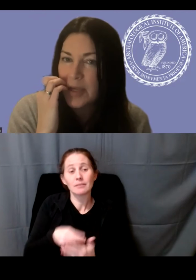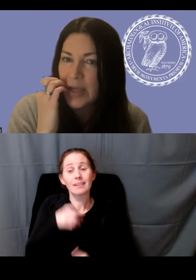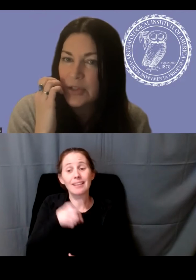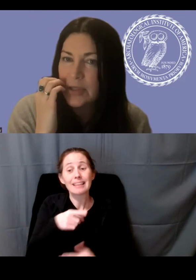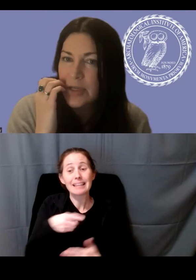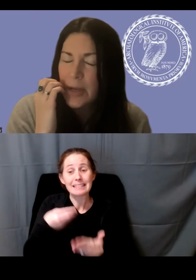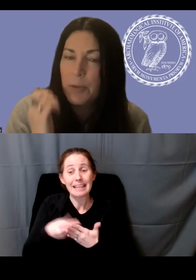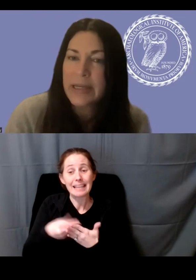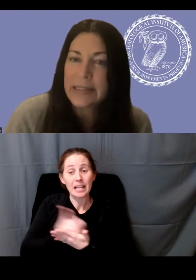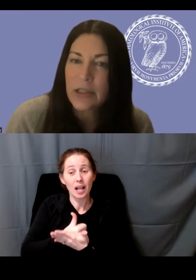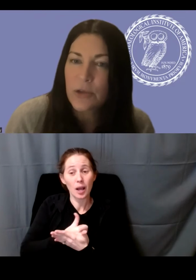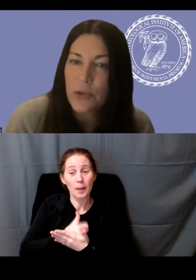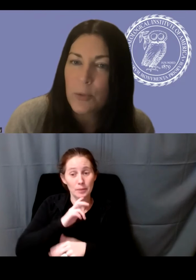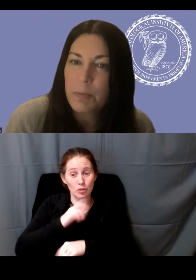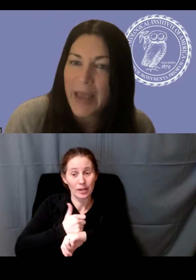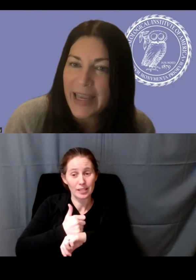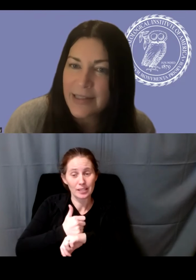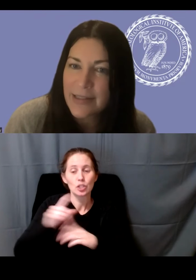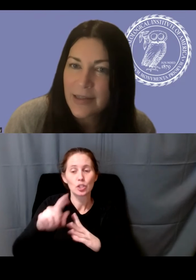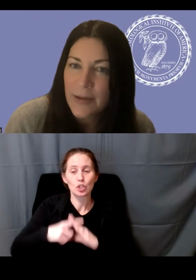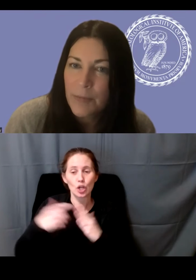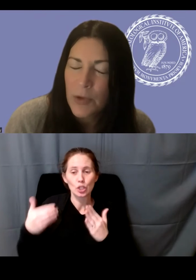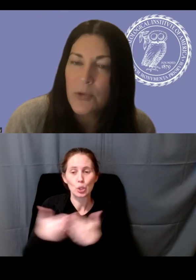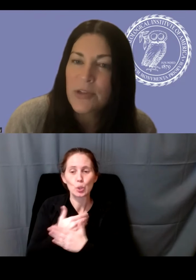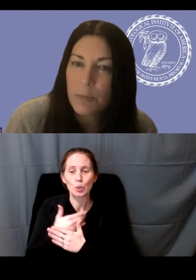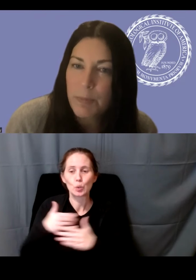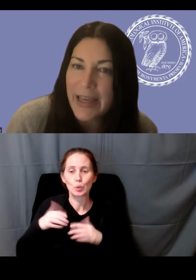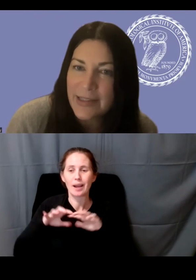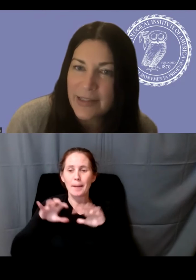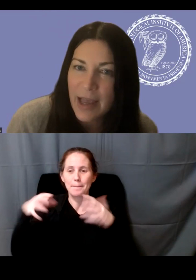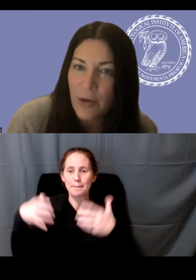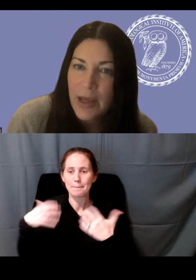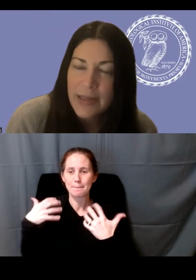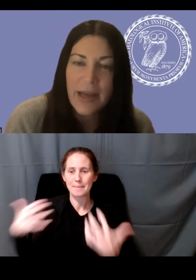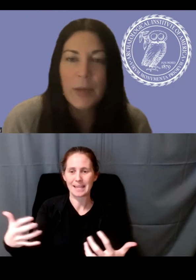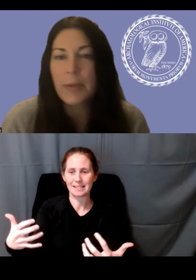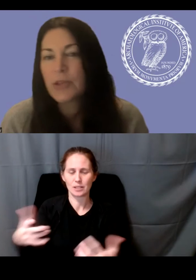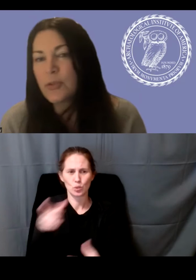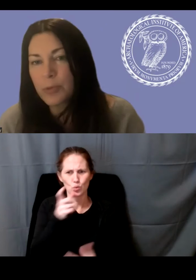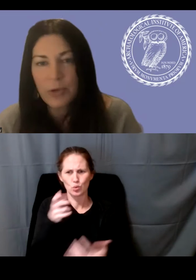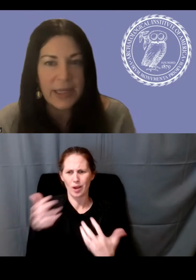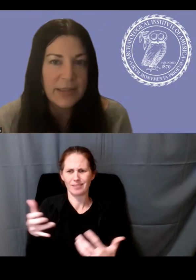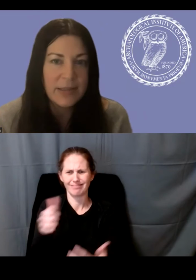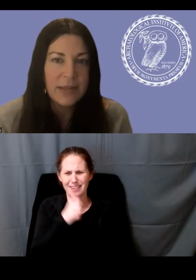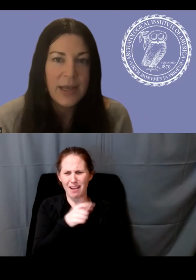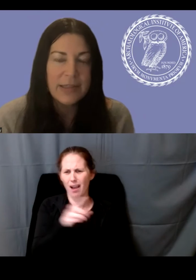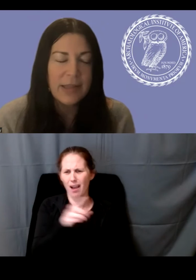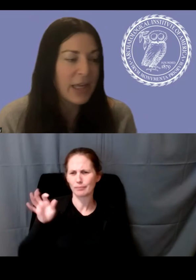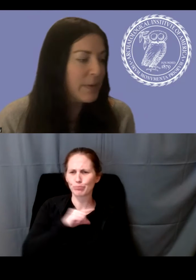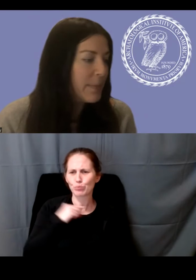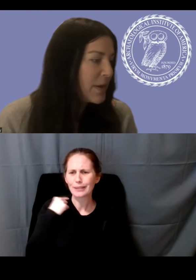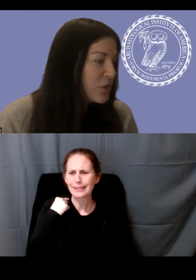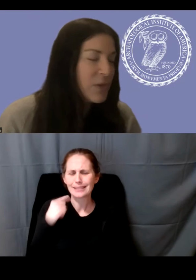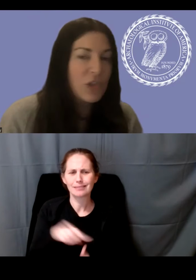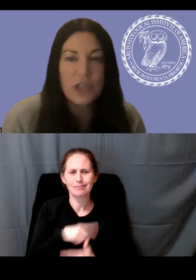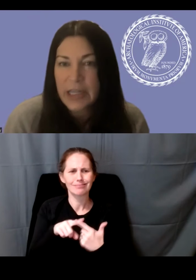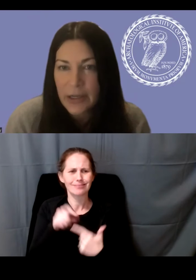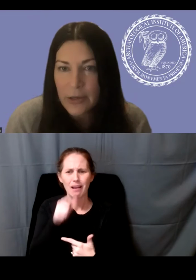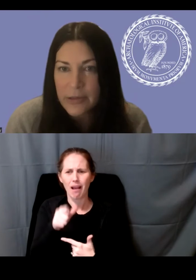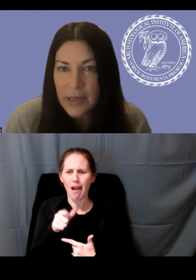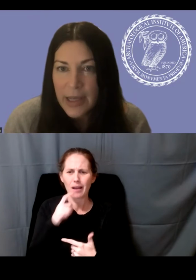income creation brings in a new base. Who's your base now? It's not going to be a bunch of priests. It's not going to be a bunch